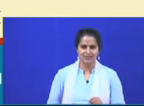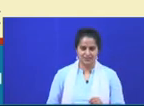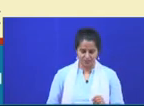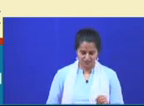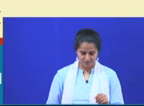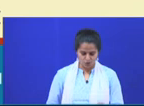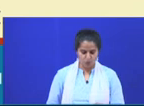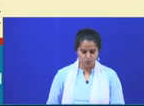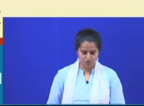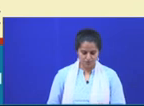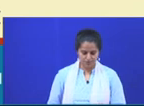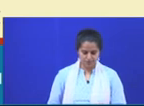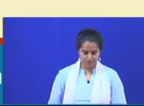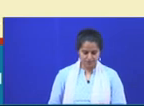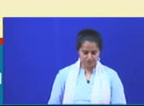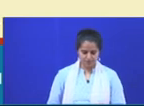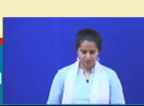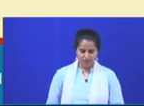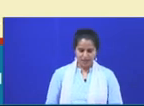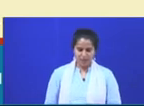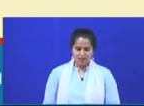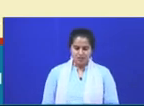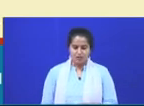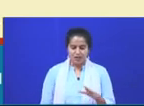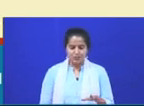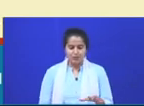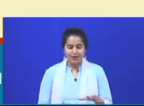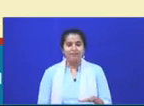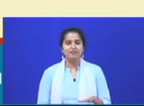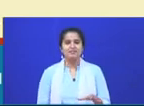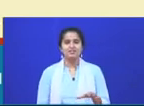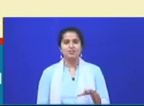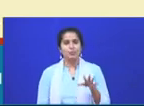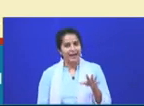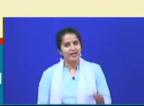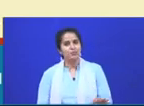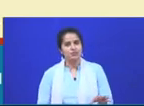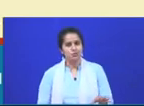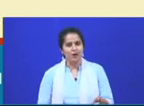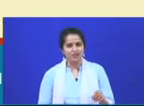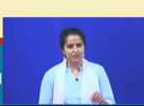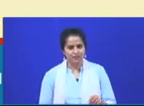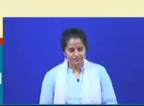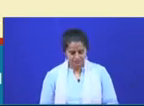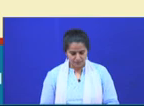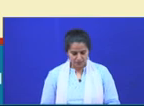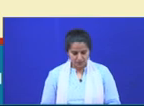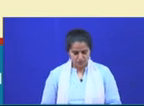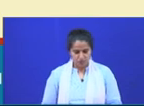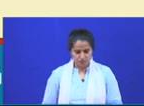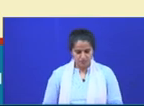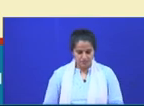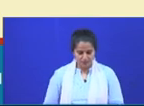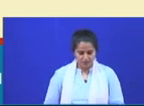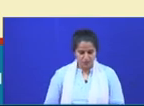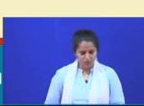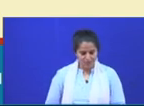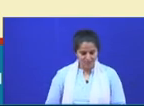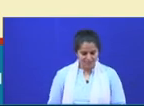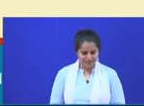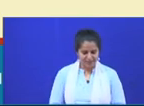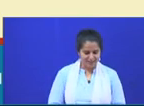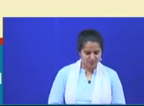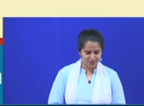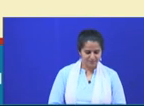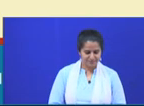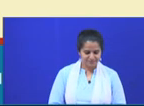with this use. So as we do in every session, we end with a subhashita. So this particular